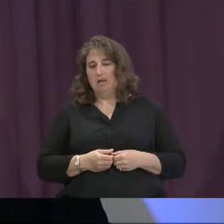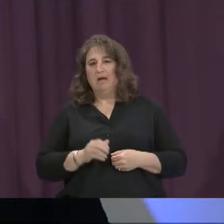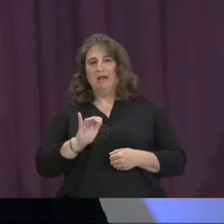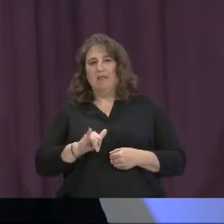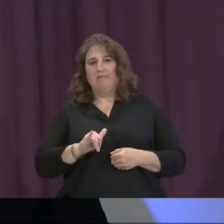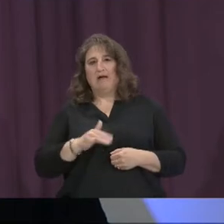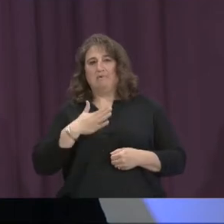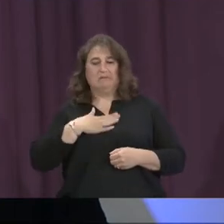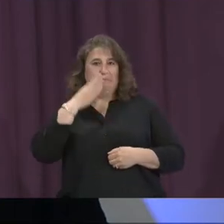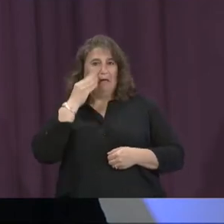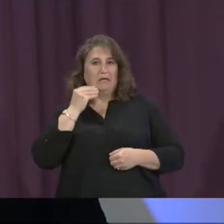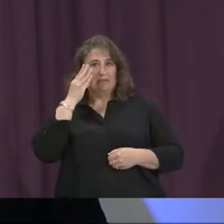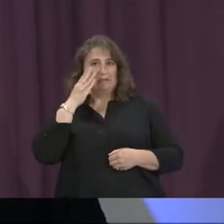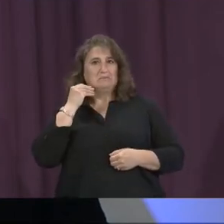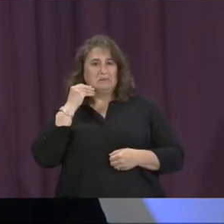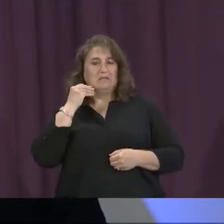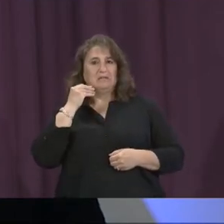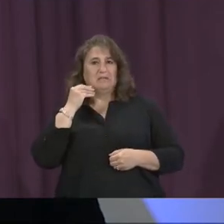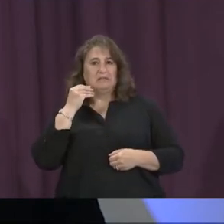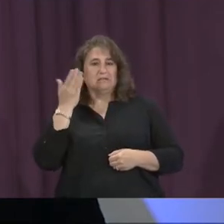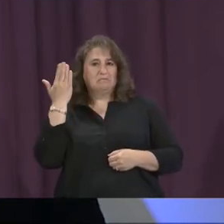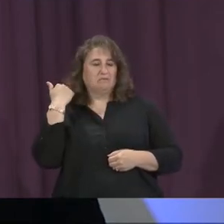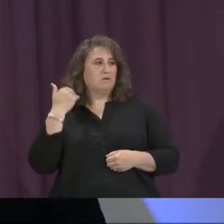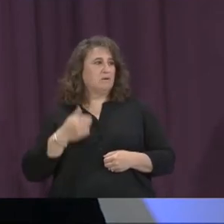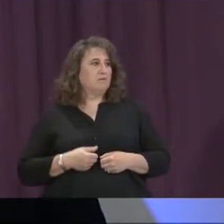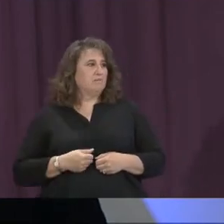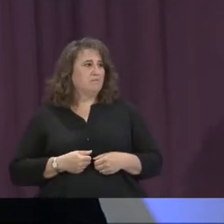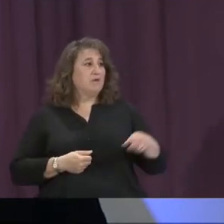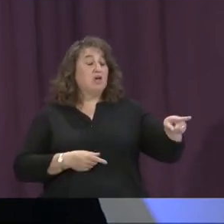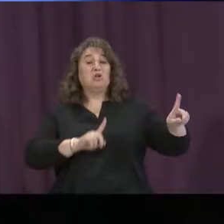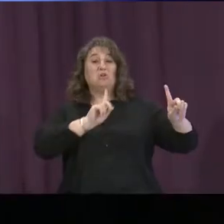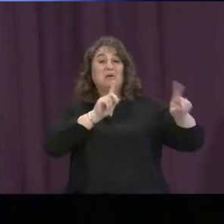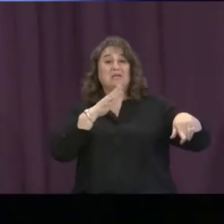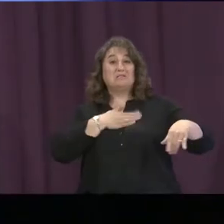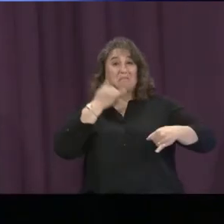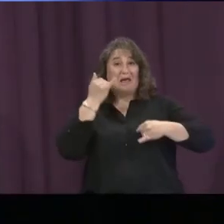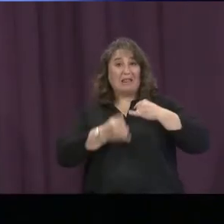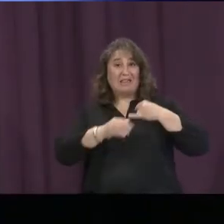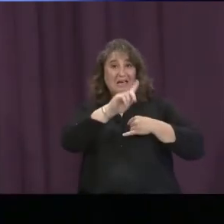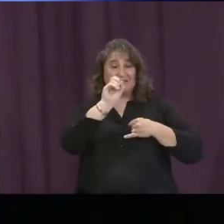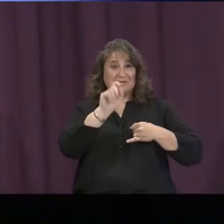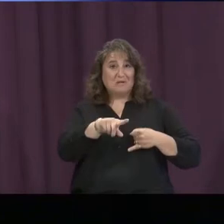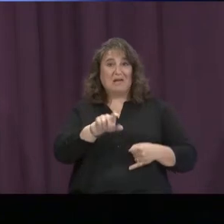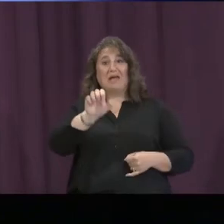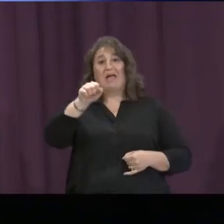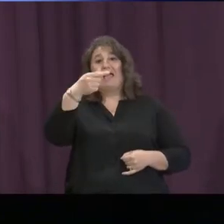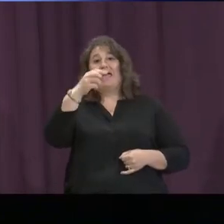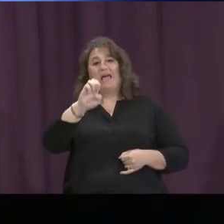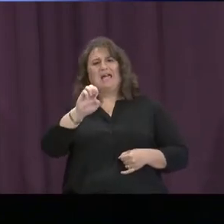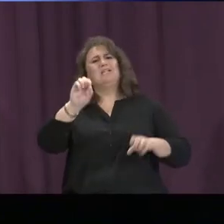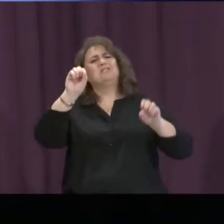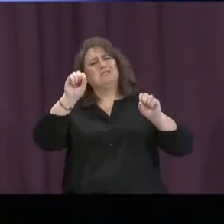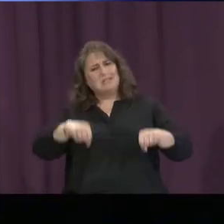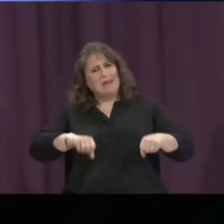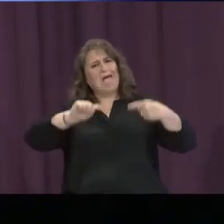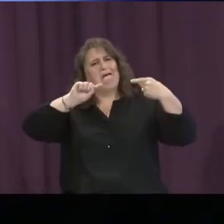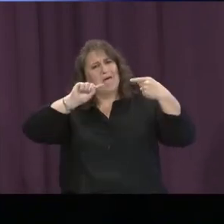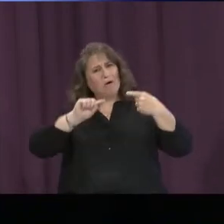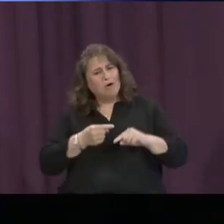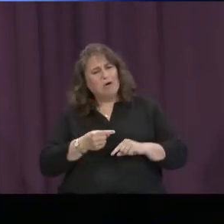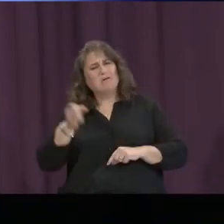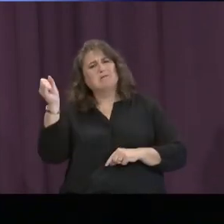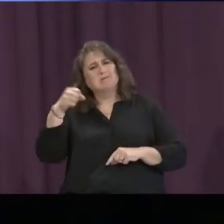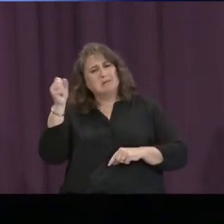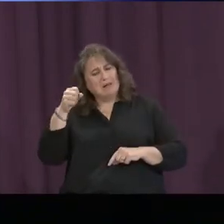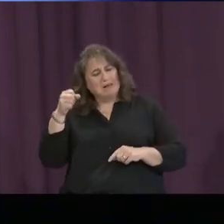that was an experience I had. But, um, yeah. And so you answered this last question that age, ageism can be hurtful. It's It's hurtful to others. And